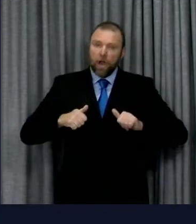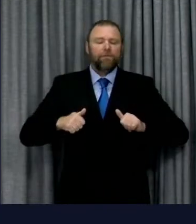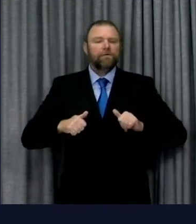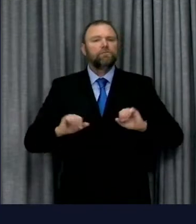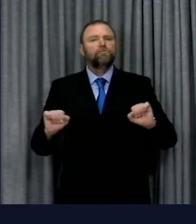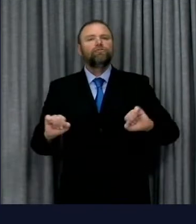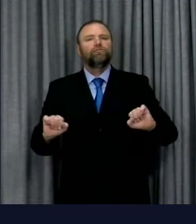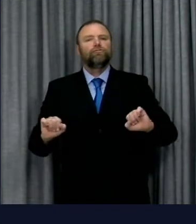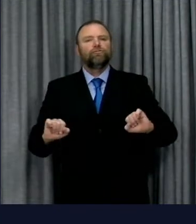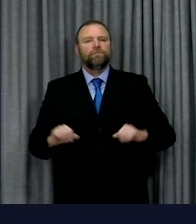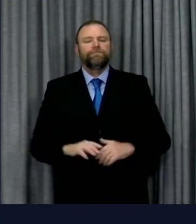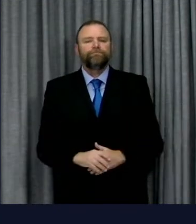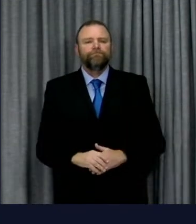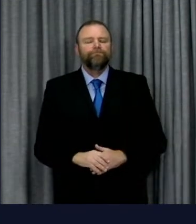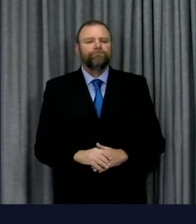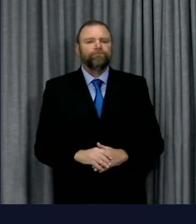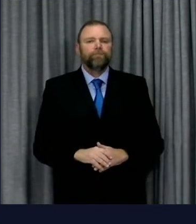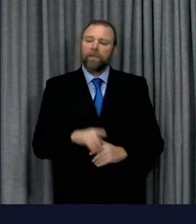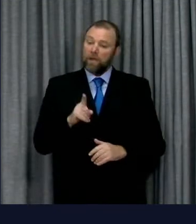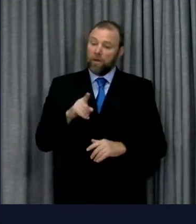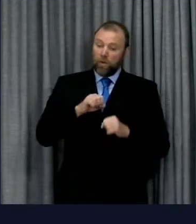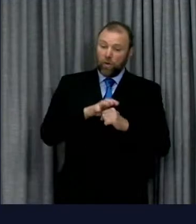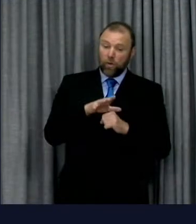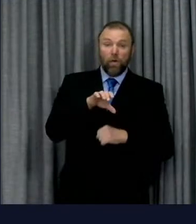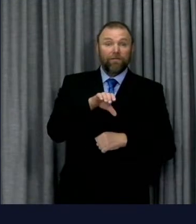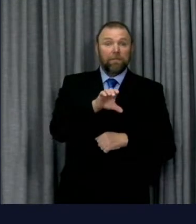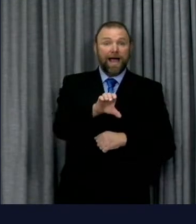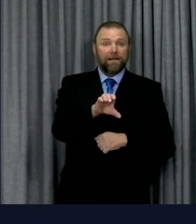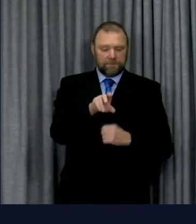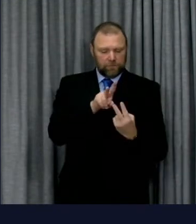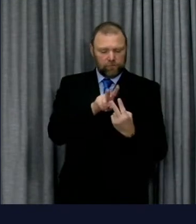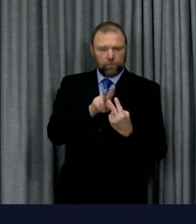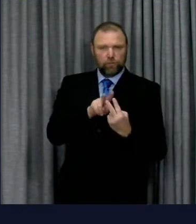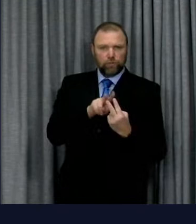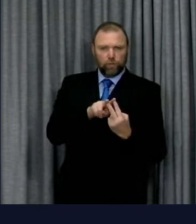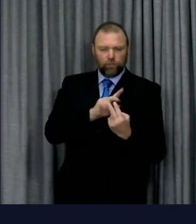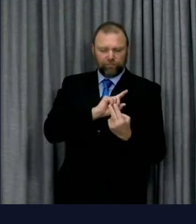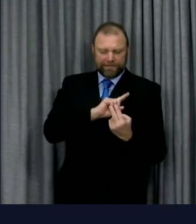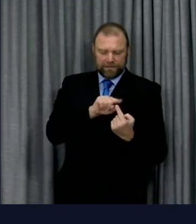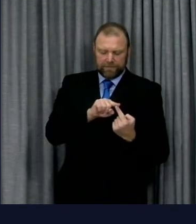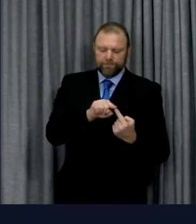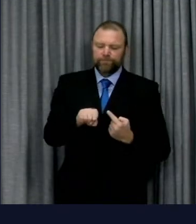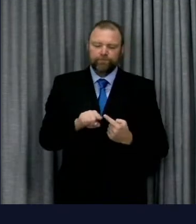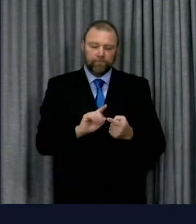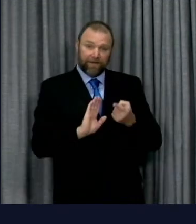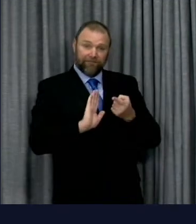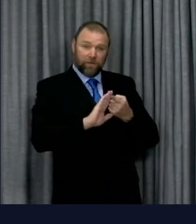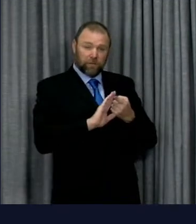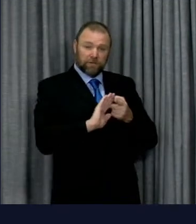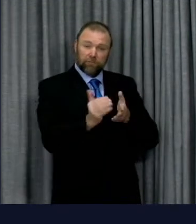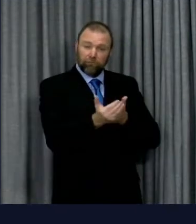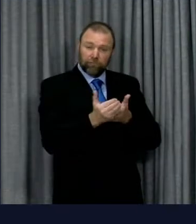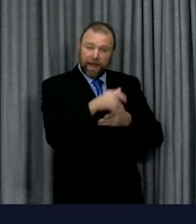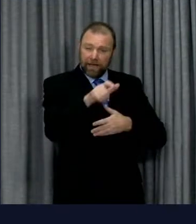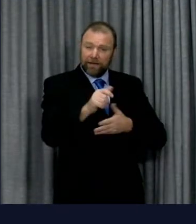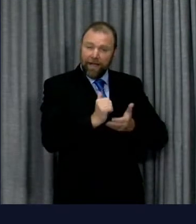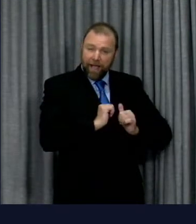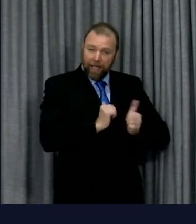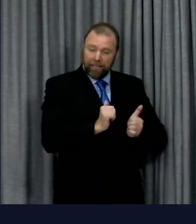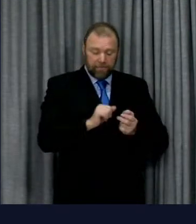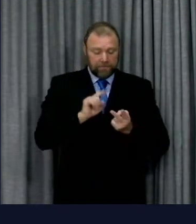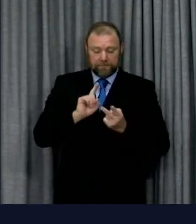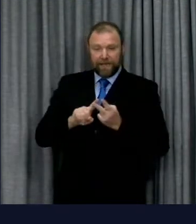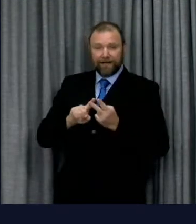by any means yet. COVID passes do two things. They protect people's health and they help to keep businesses